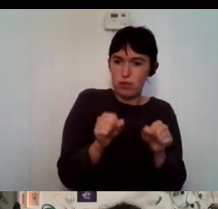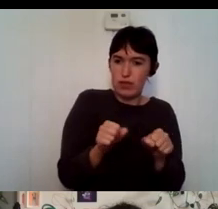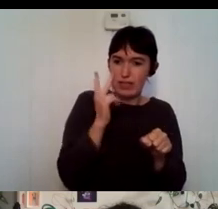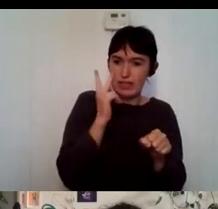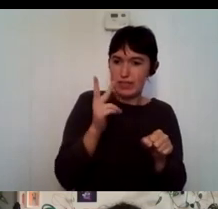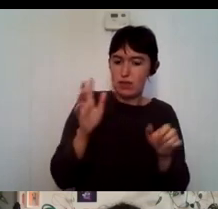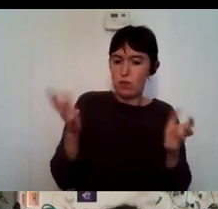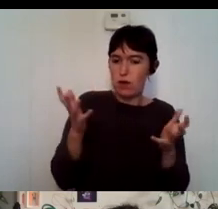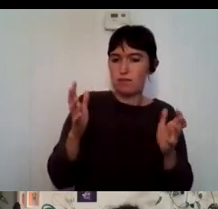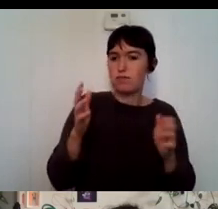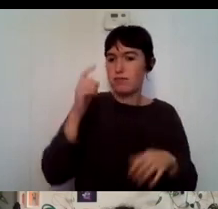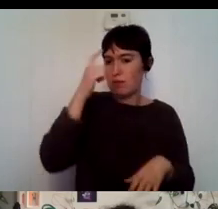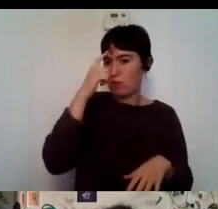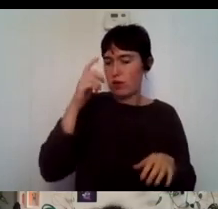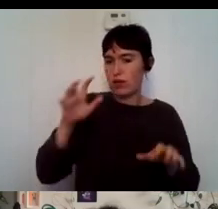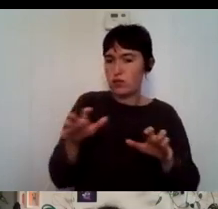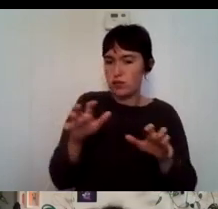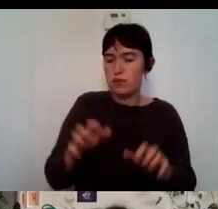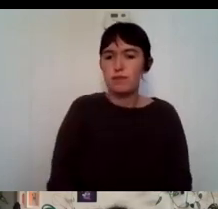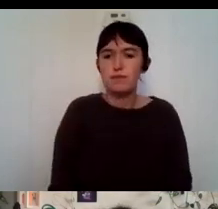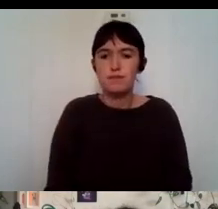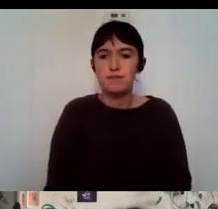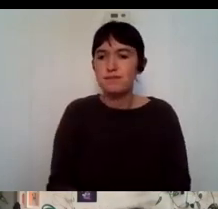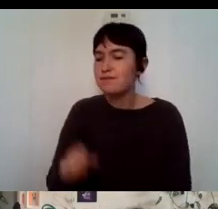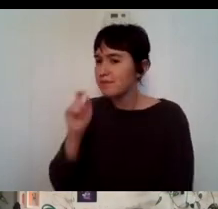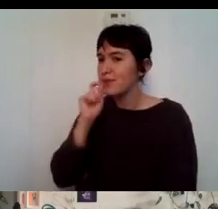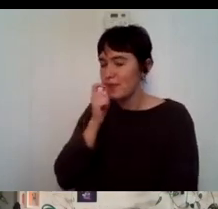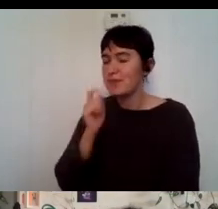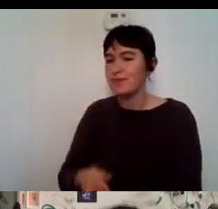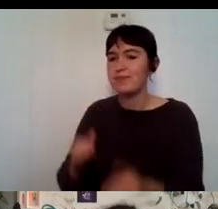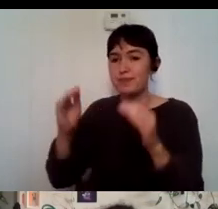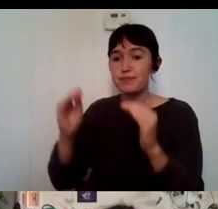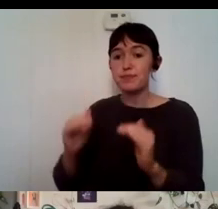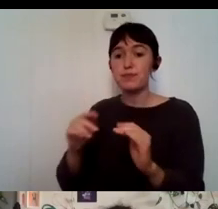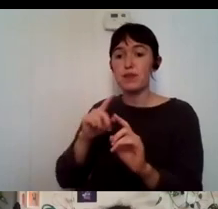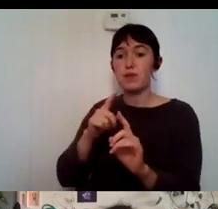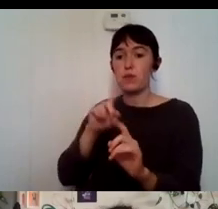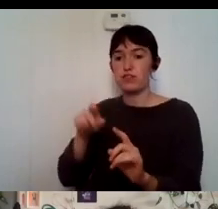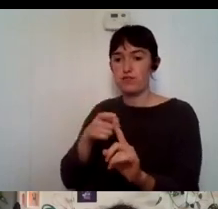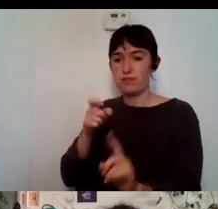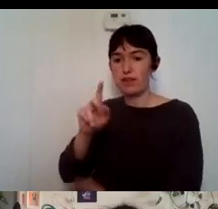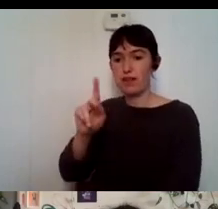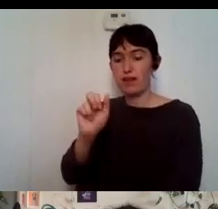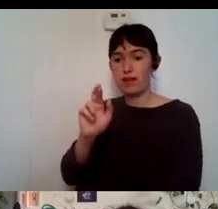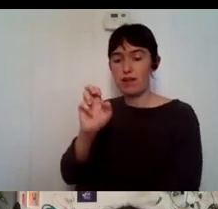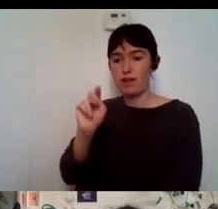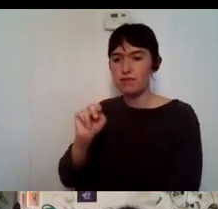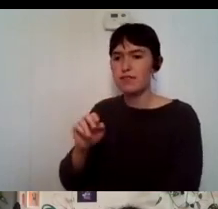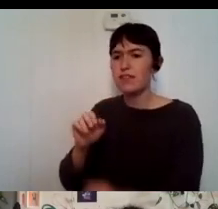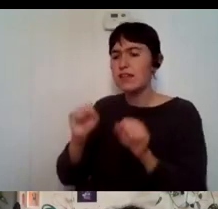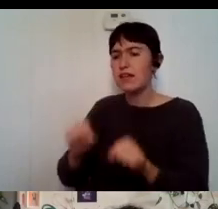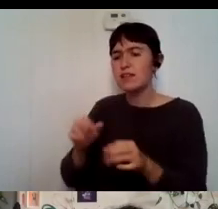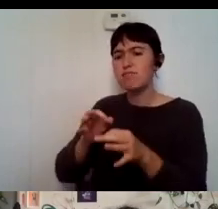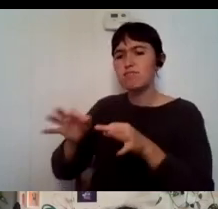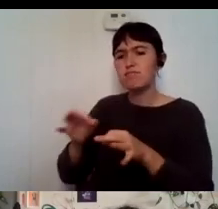doing. Very cool. The next question is from Karen. Can you say more about how the lose shift behavior